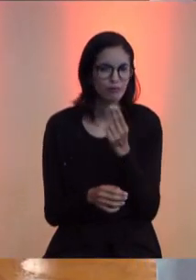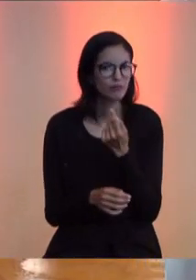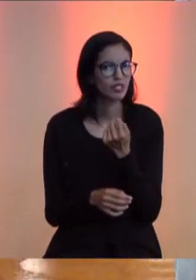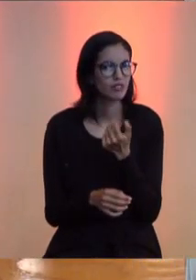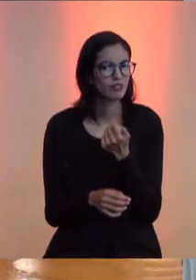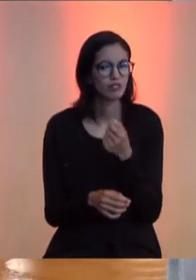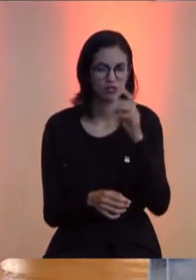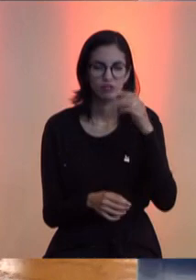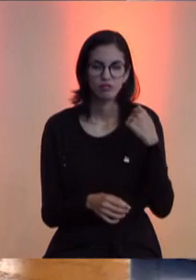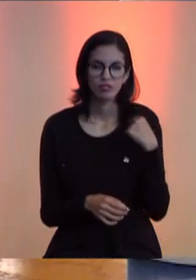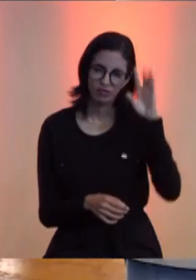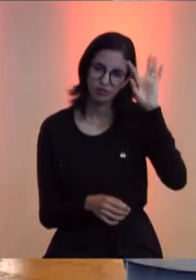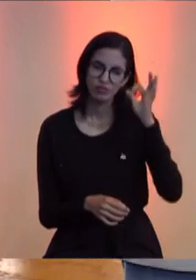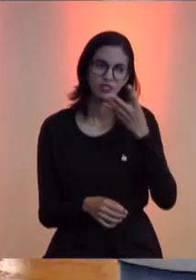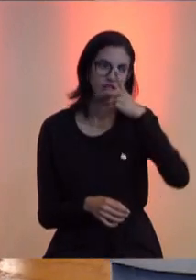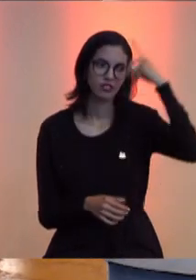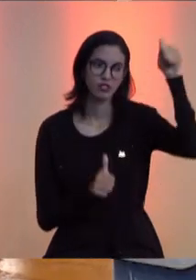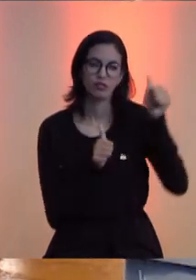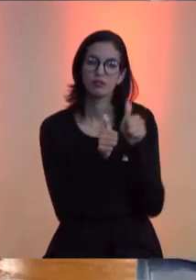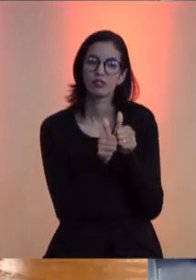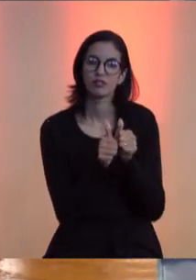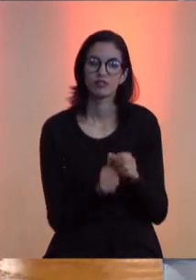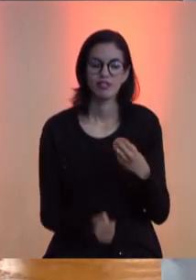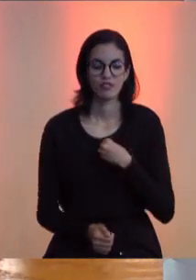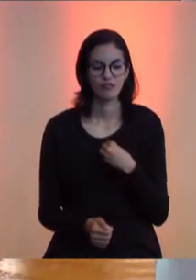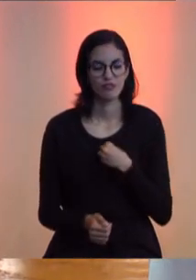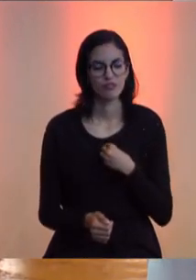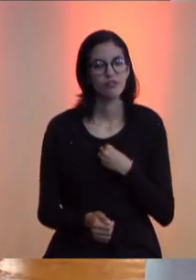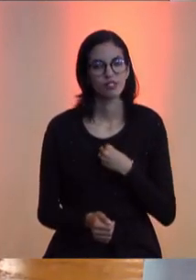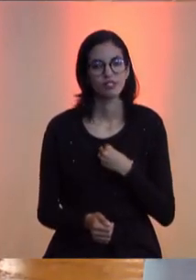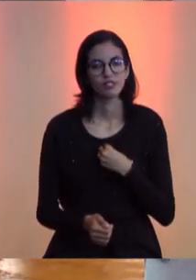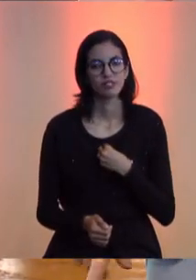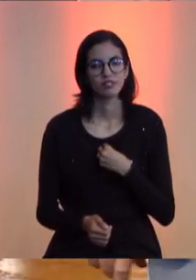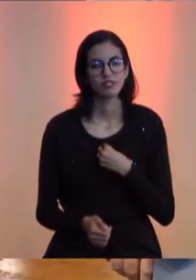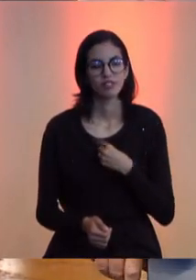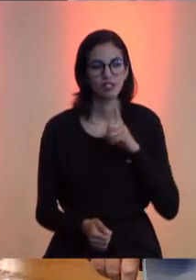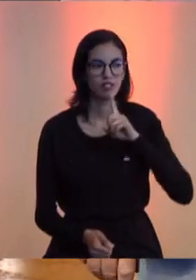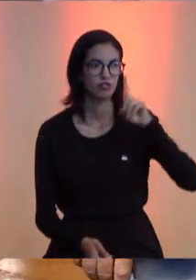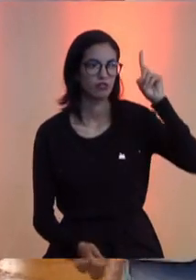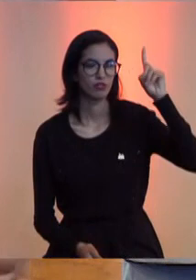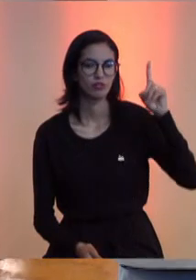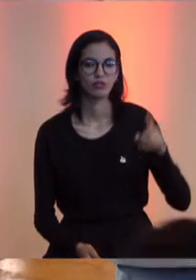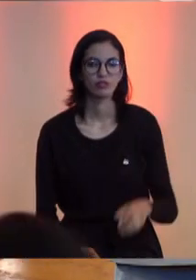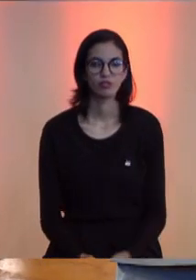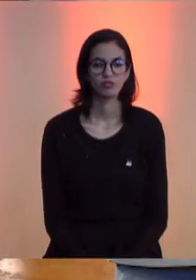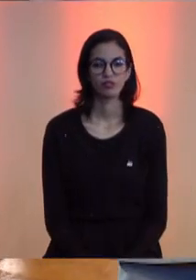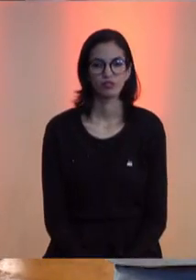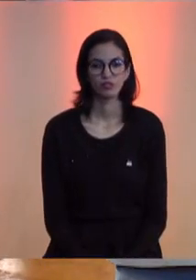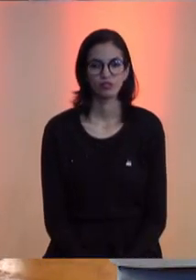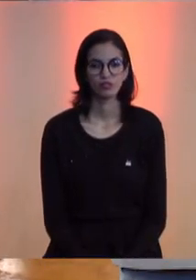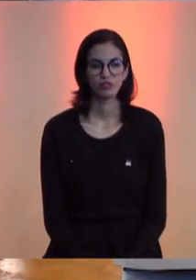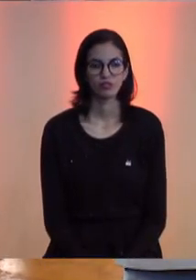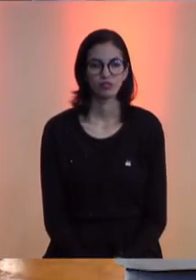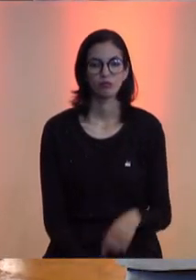That's the but if not faith. Esa es la fe del aún si no. To be a Christian, para ser un